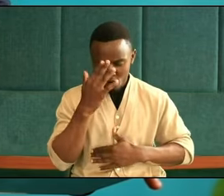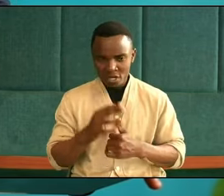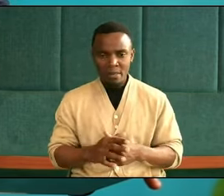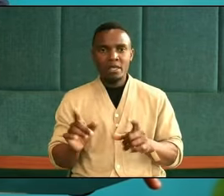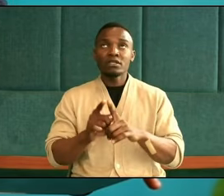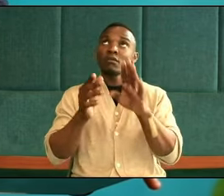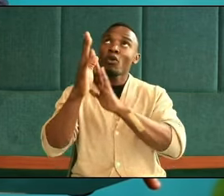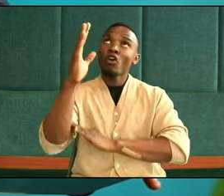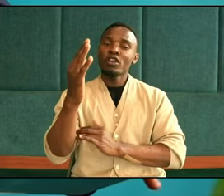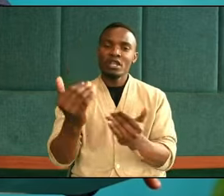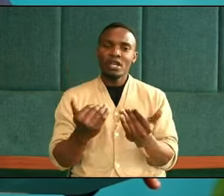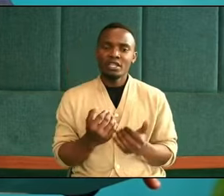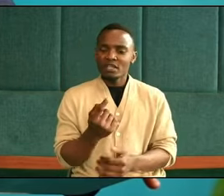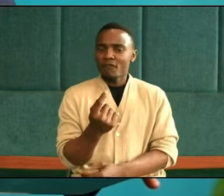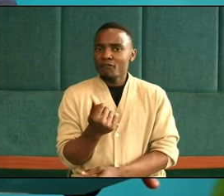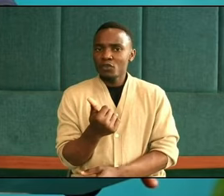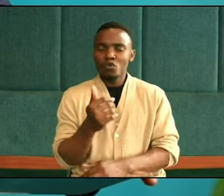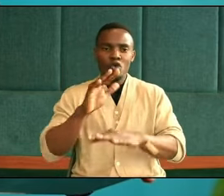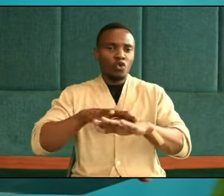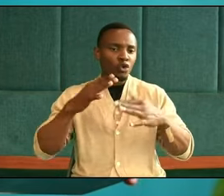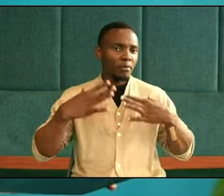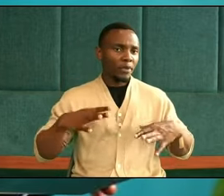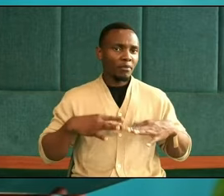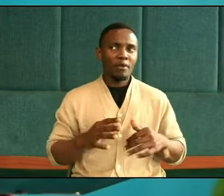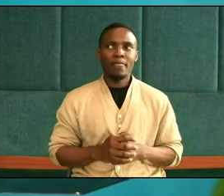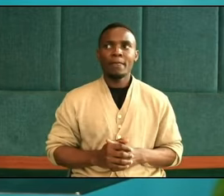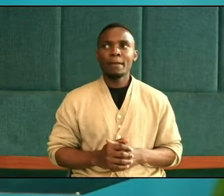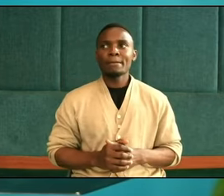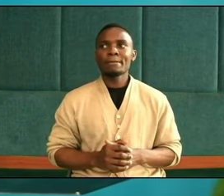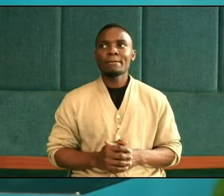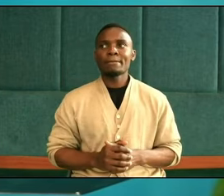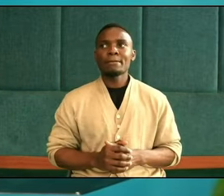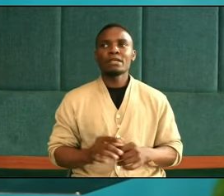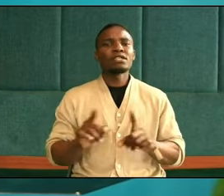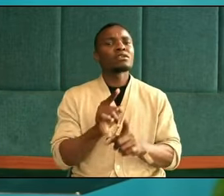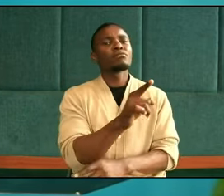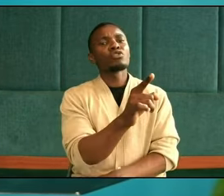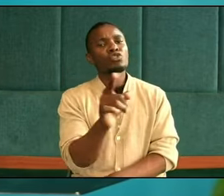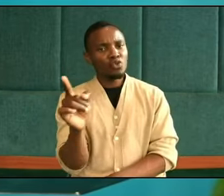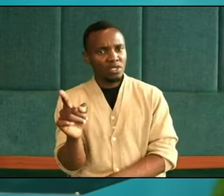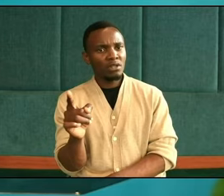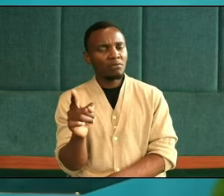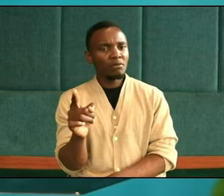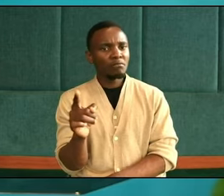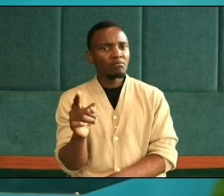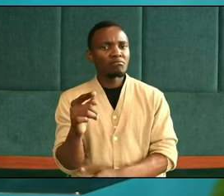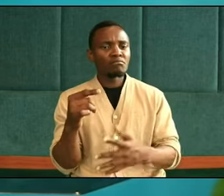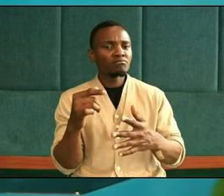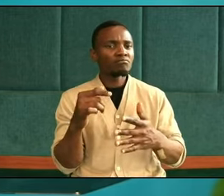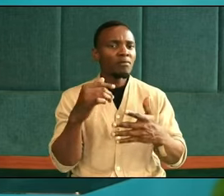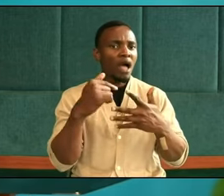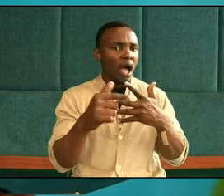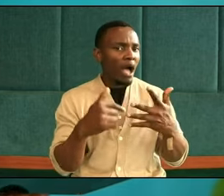a few good men. Today on this Sabbath day, are you among these outliers? Are